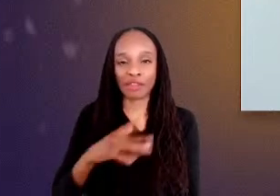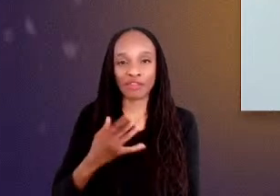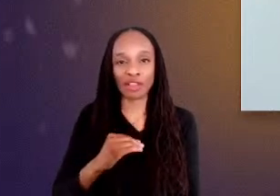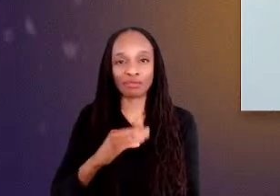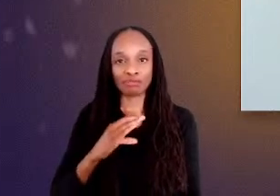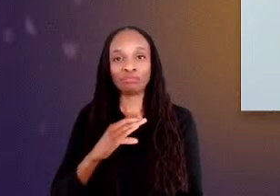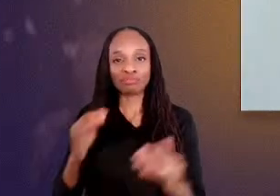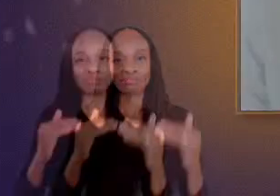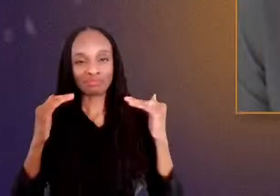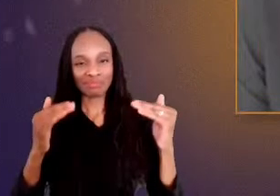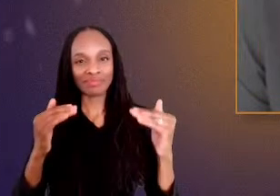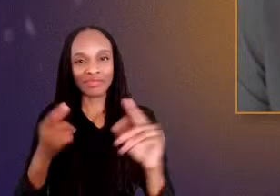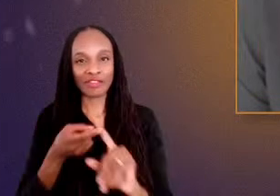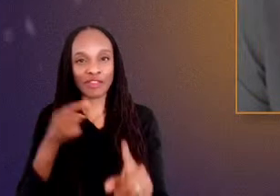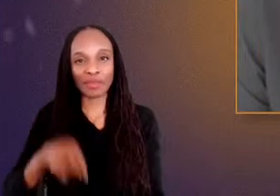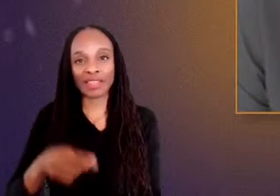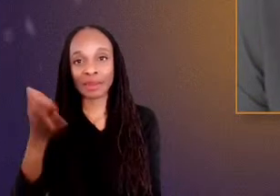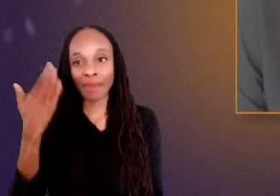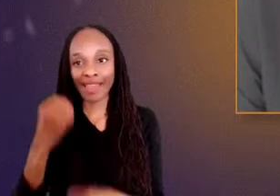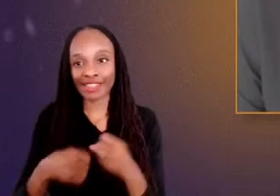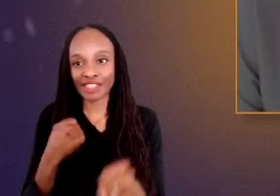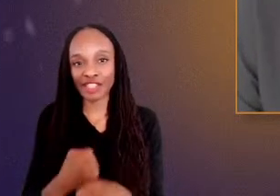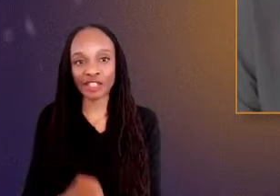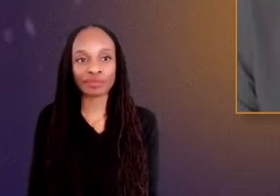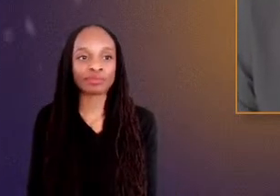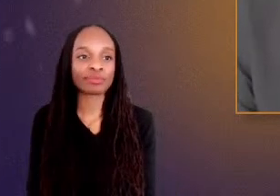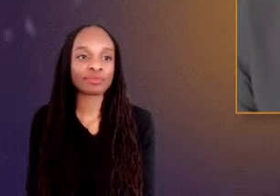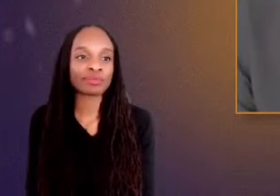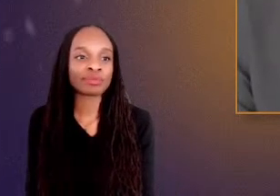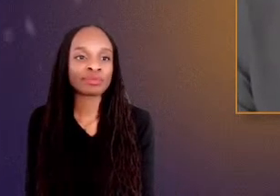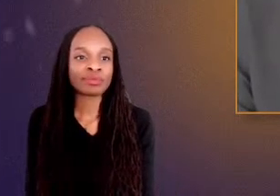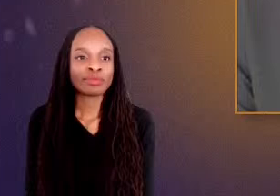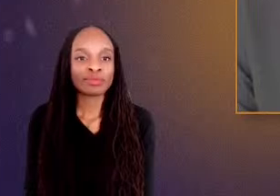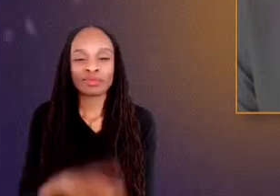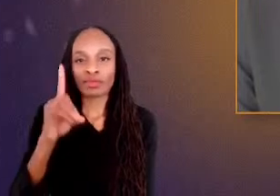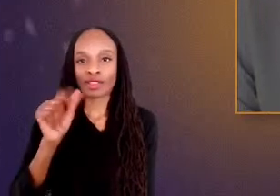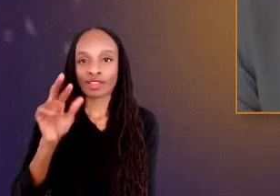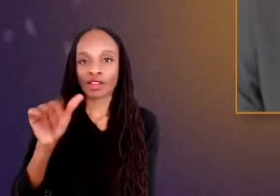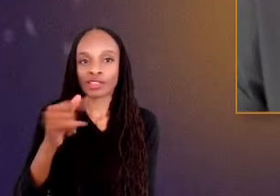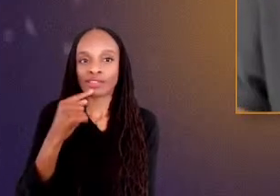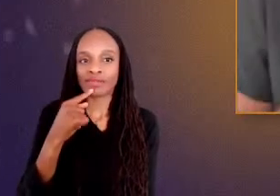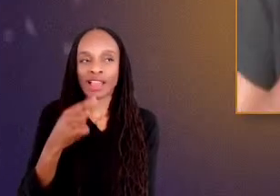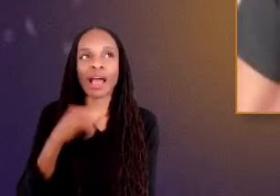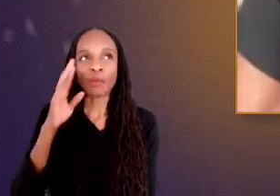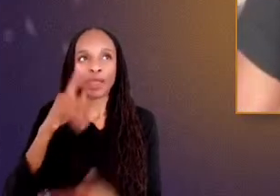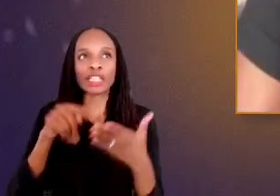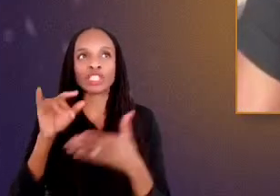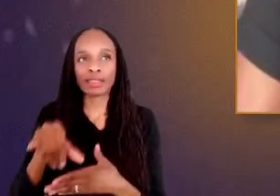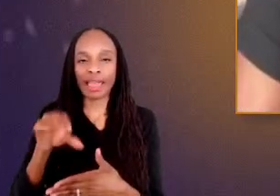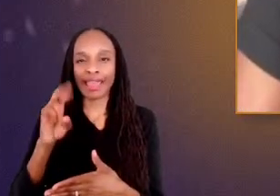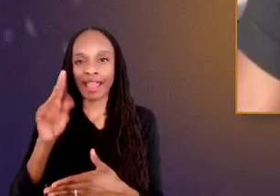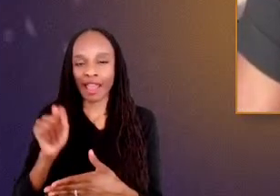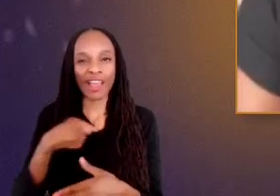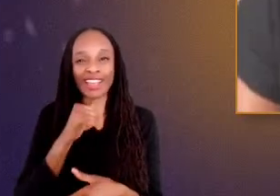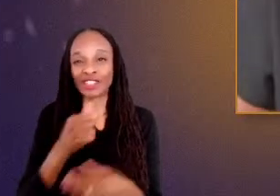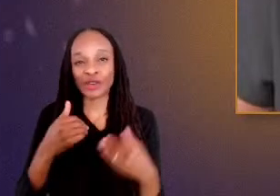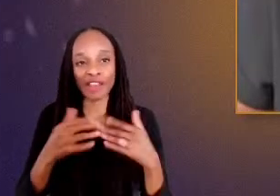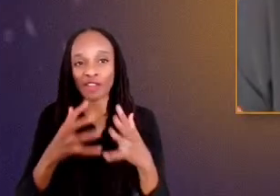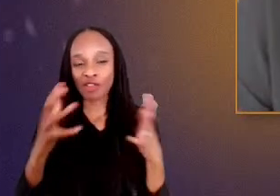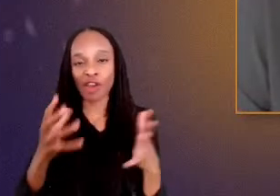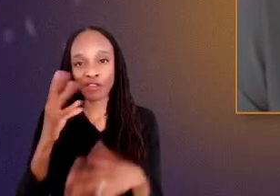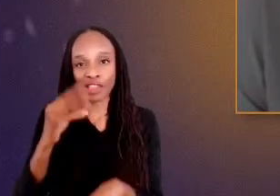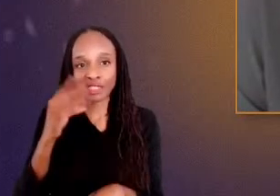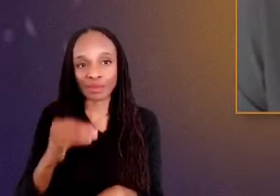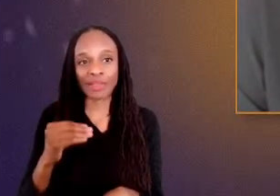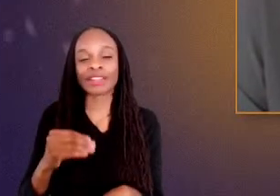year. Right. I'm going to check that out. I don't have a lot of experience in international festivals because most of my films are like